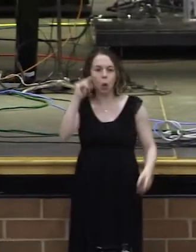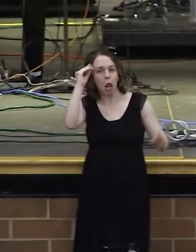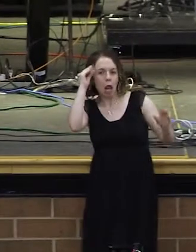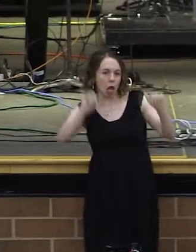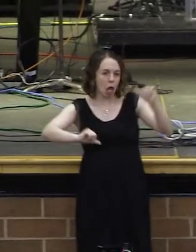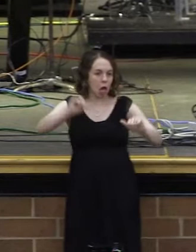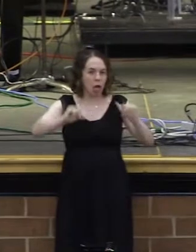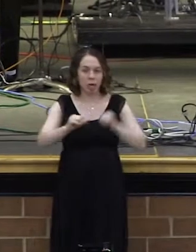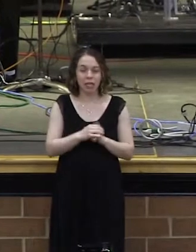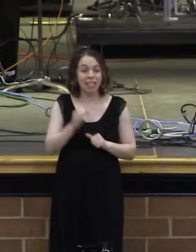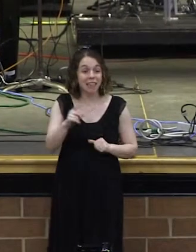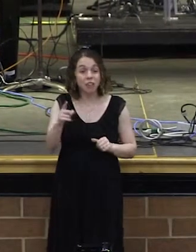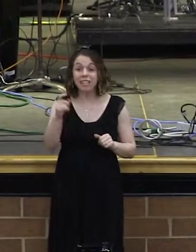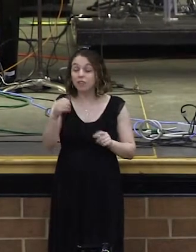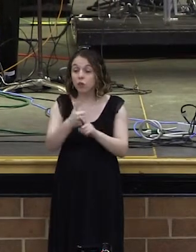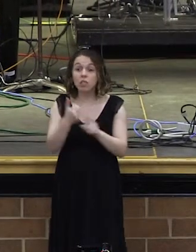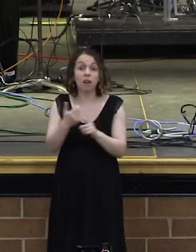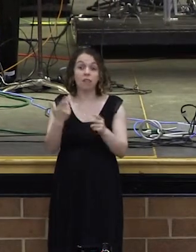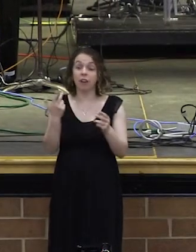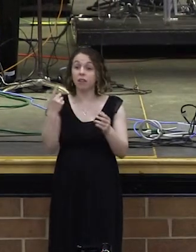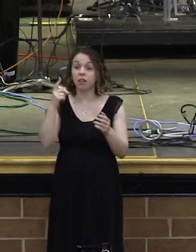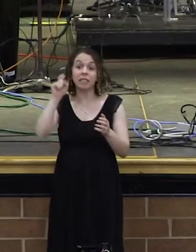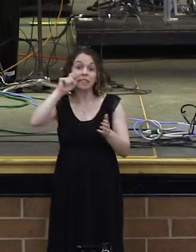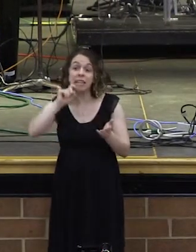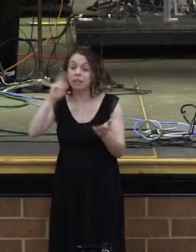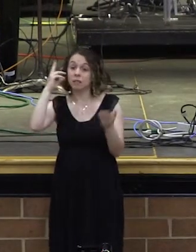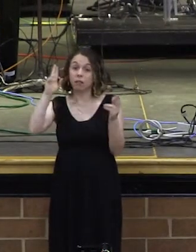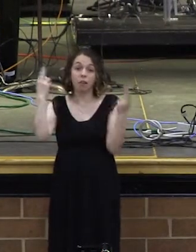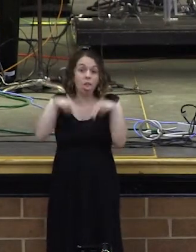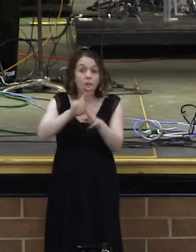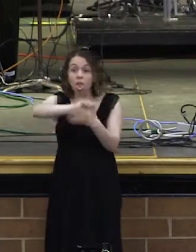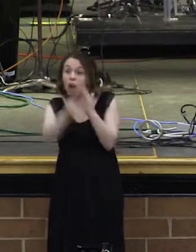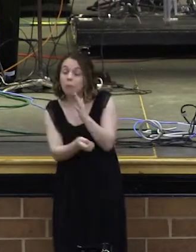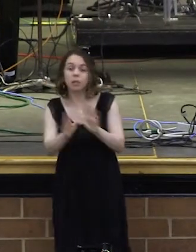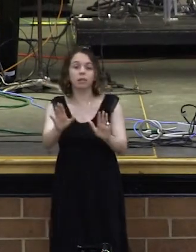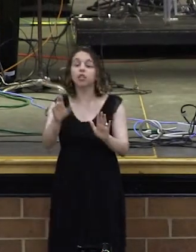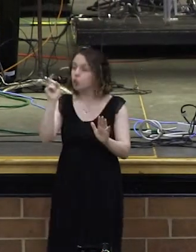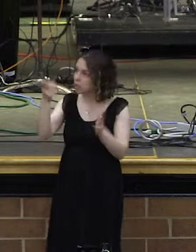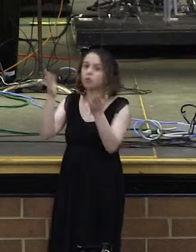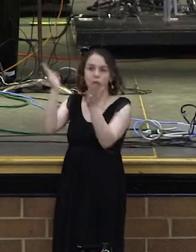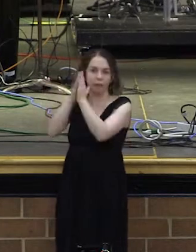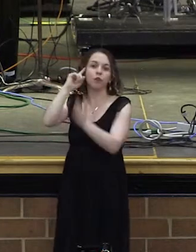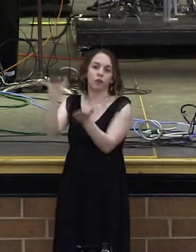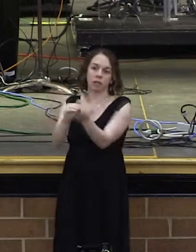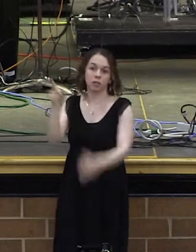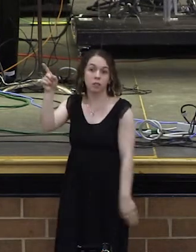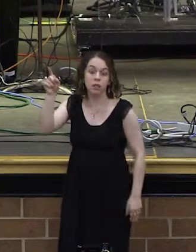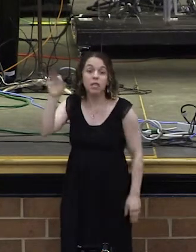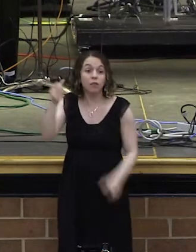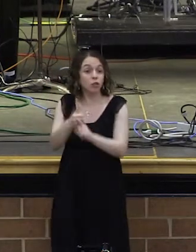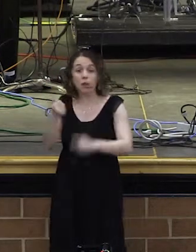if there's sin or compromise in your life confess it come to him you don't need to confess it to me you need to confess it to the almighty can you